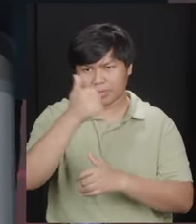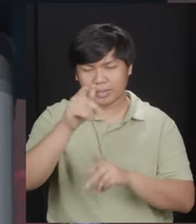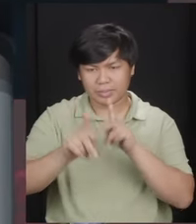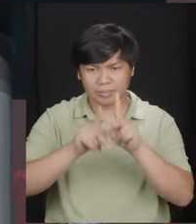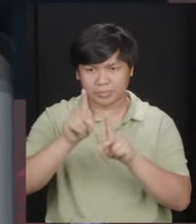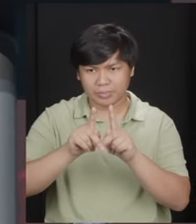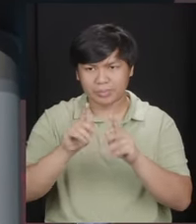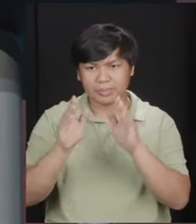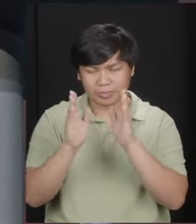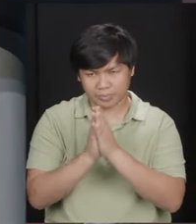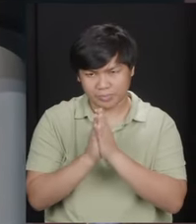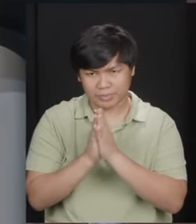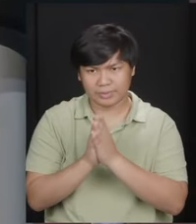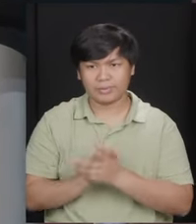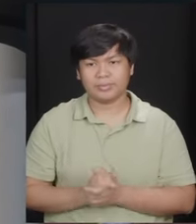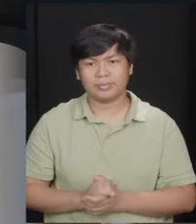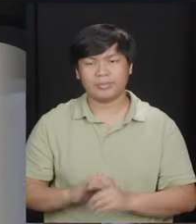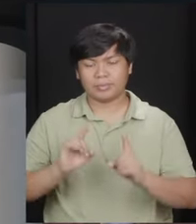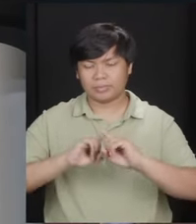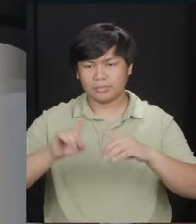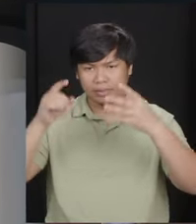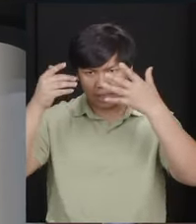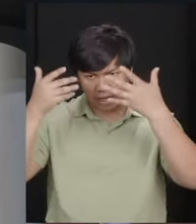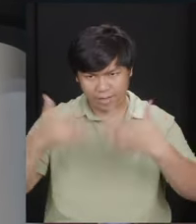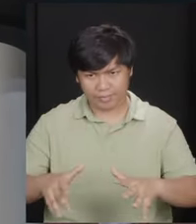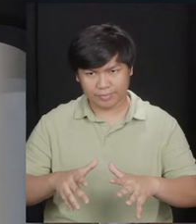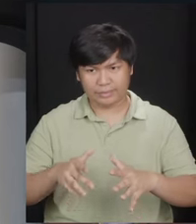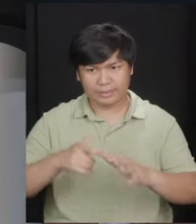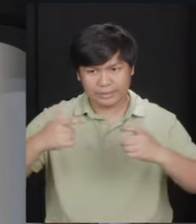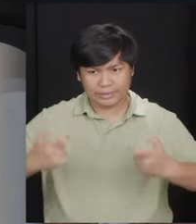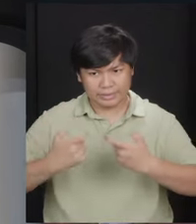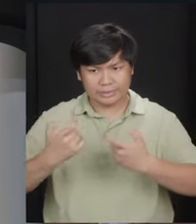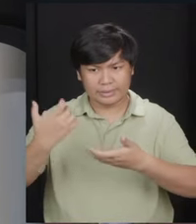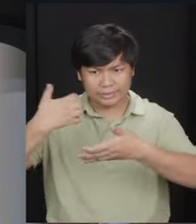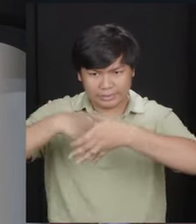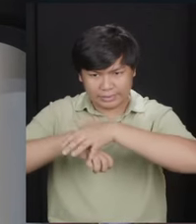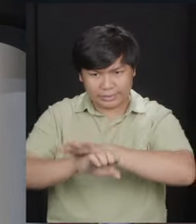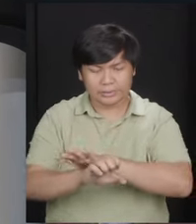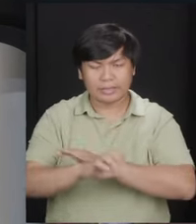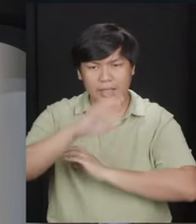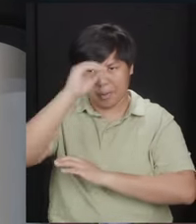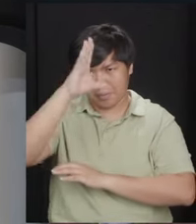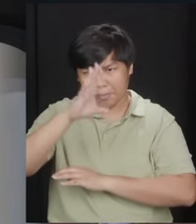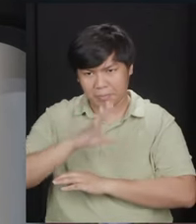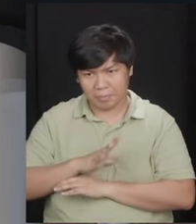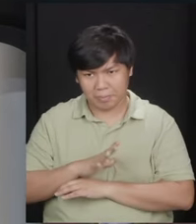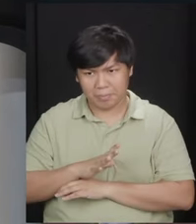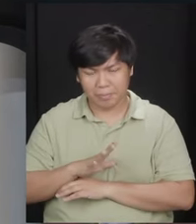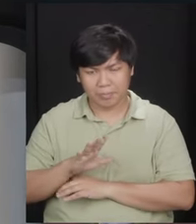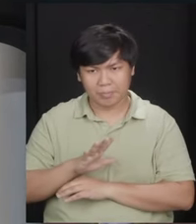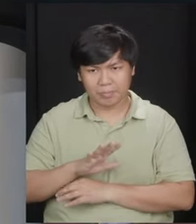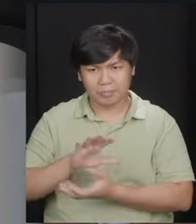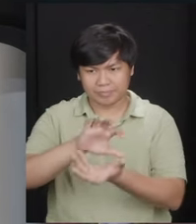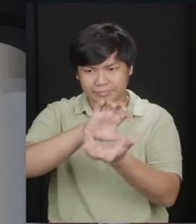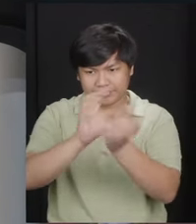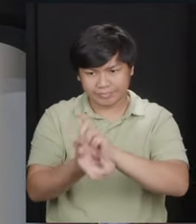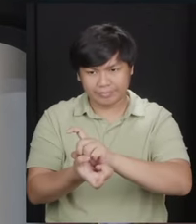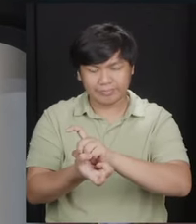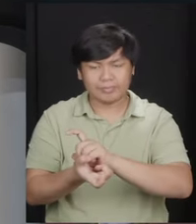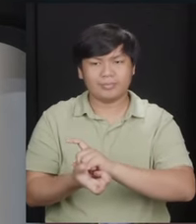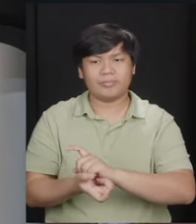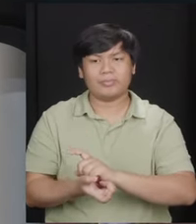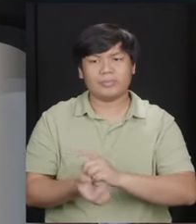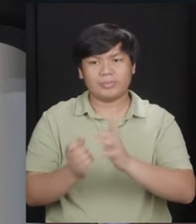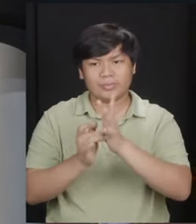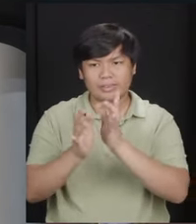that sense. But after sin entered the human race, it all turned upside down. Jesus